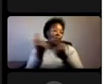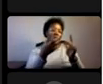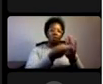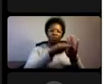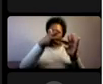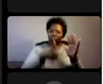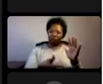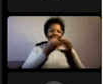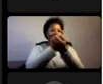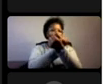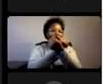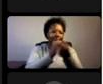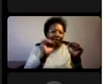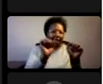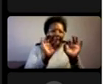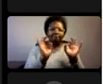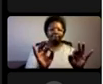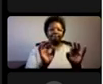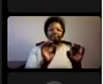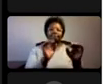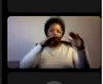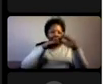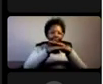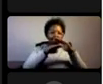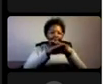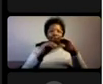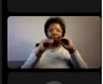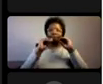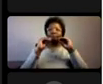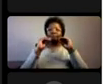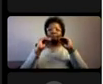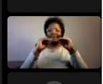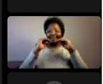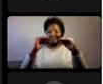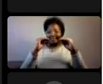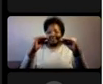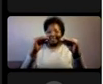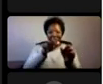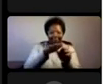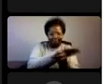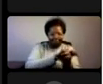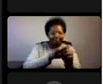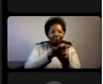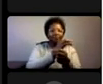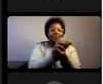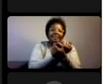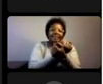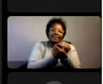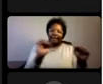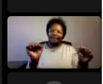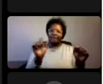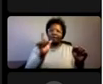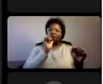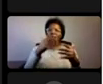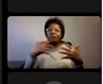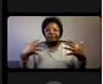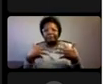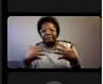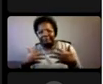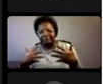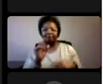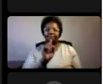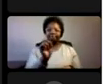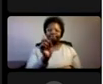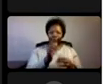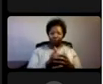ensure that they have access to a learning environment where they can continue to be challenged, loved, and prepared. As a part of